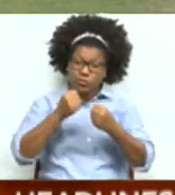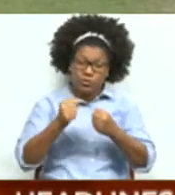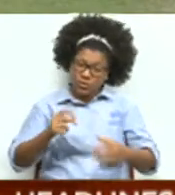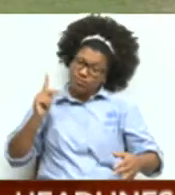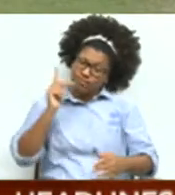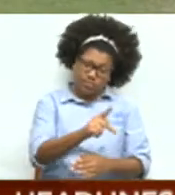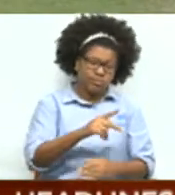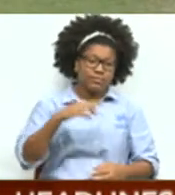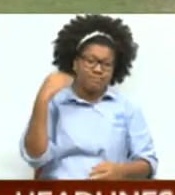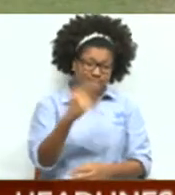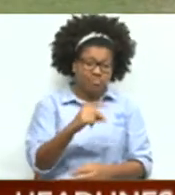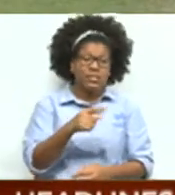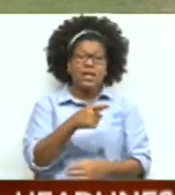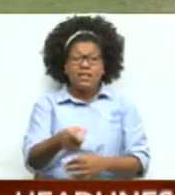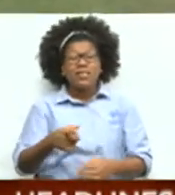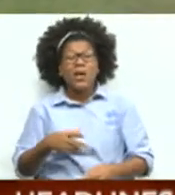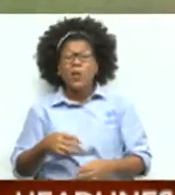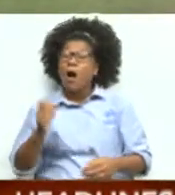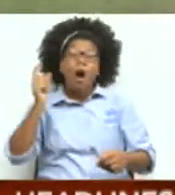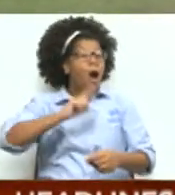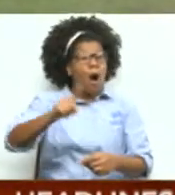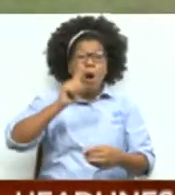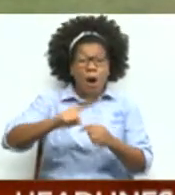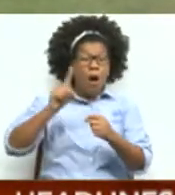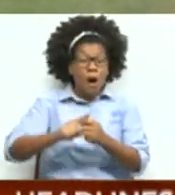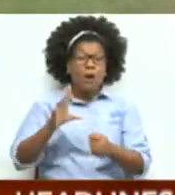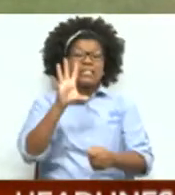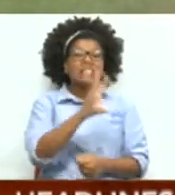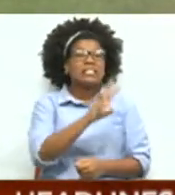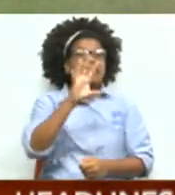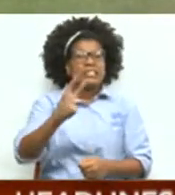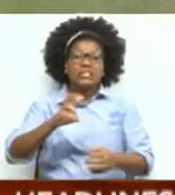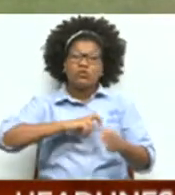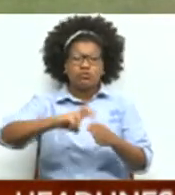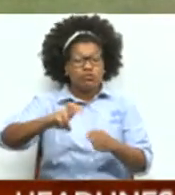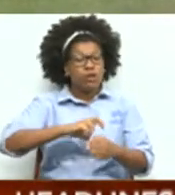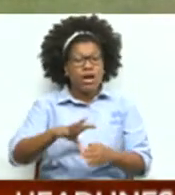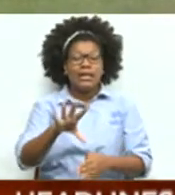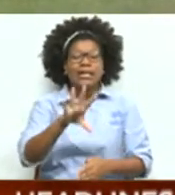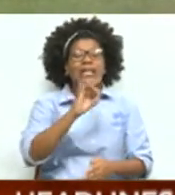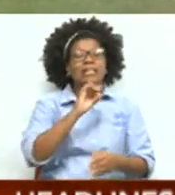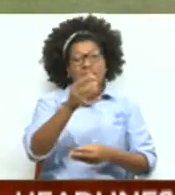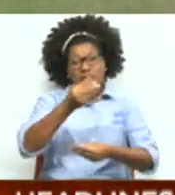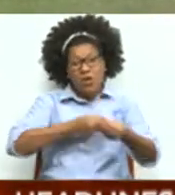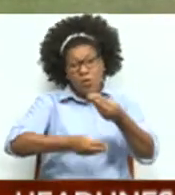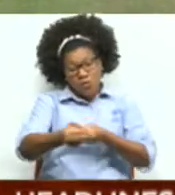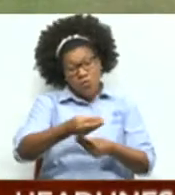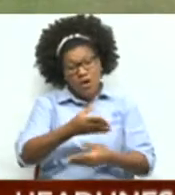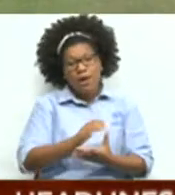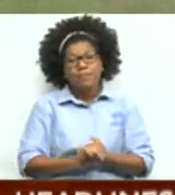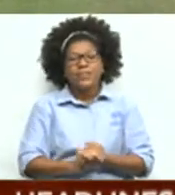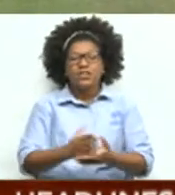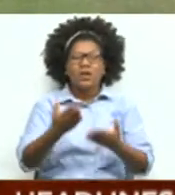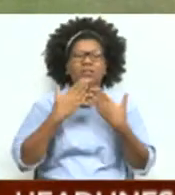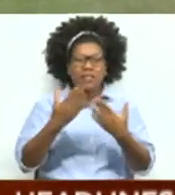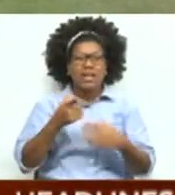of 66 runs in 18.3 overs. It was all thanks to an amazing bowling spell